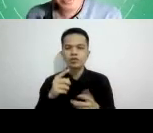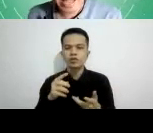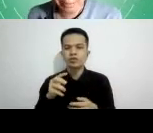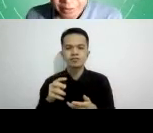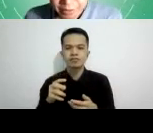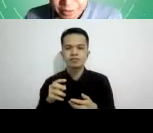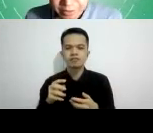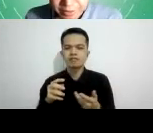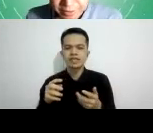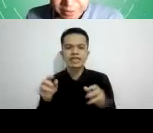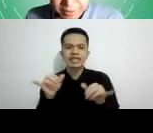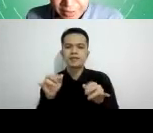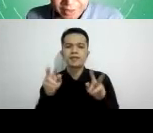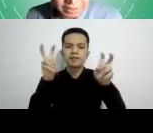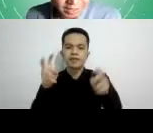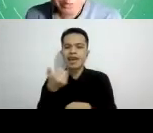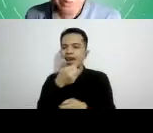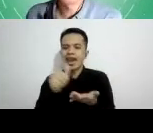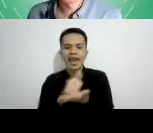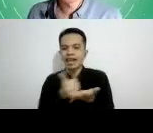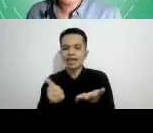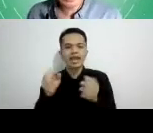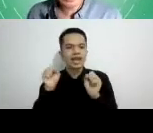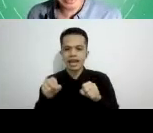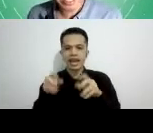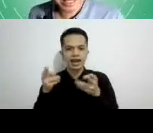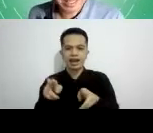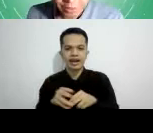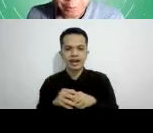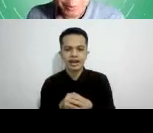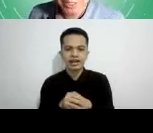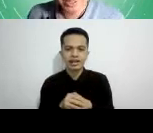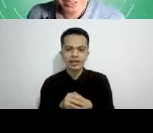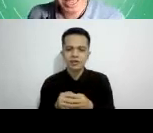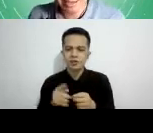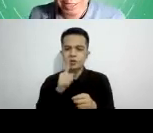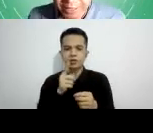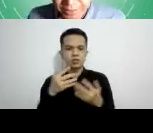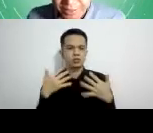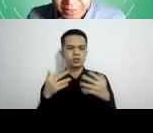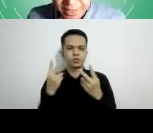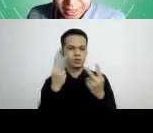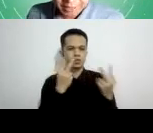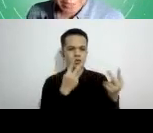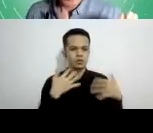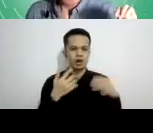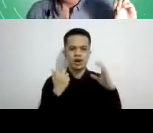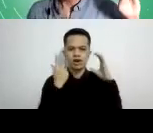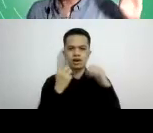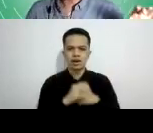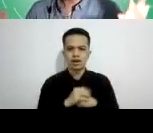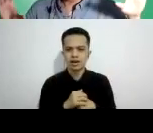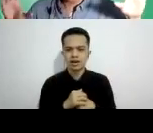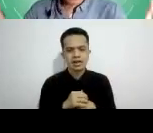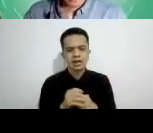Anything can happen. And it's kind of cool seeing, the emerging technologies that happen in it. And